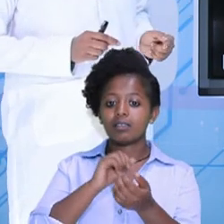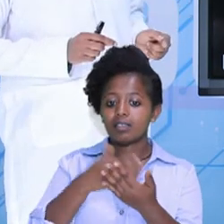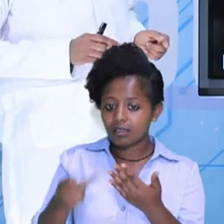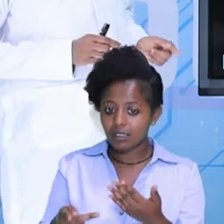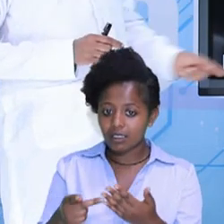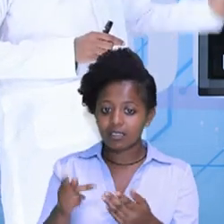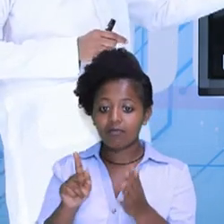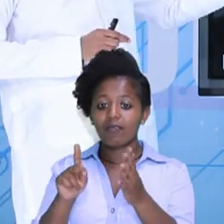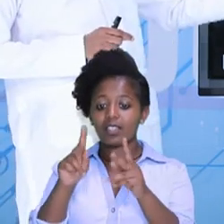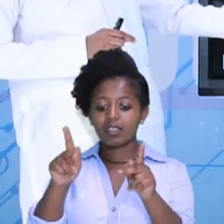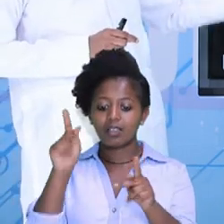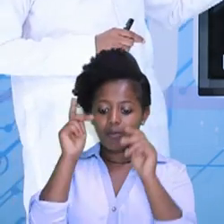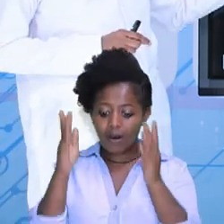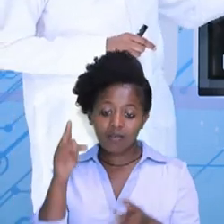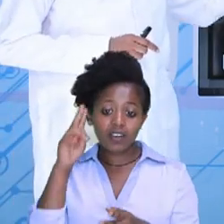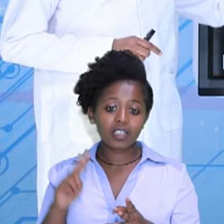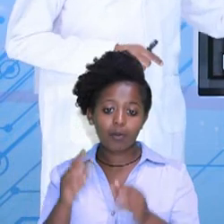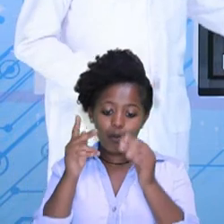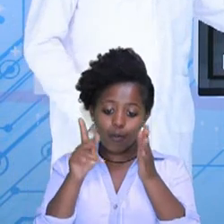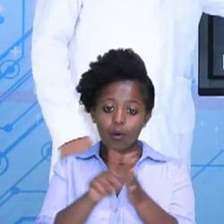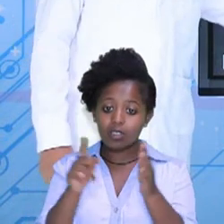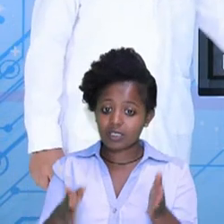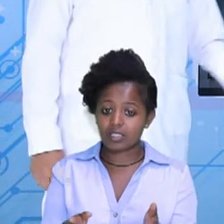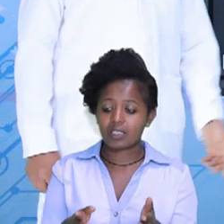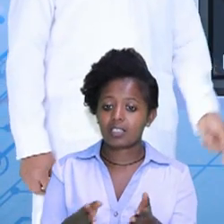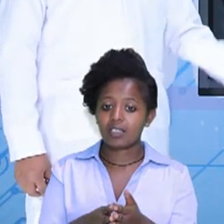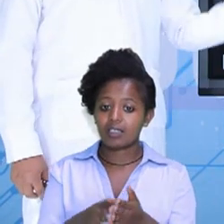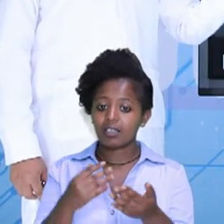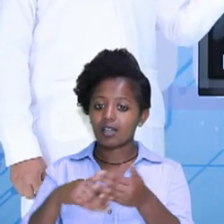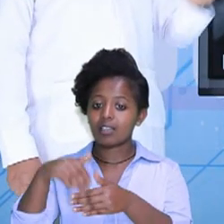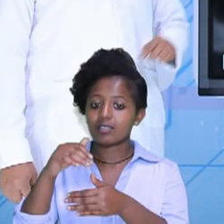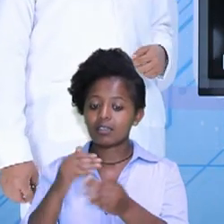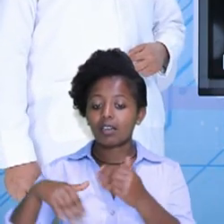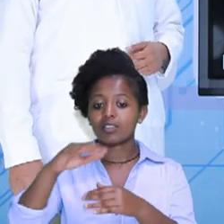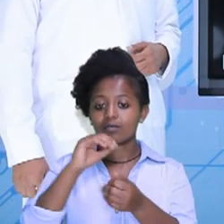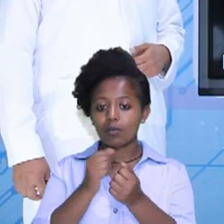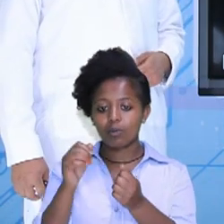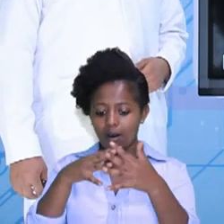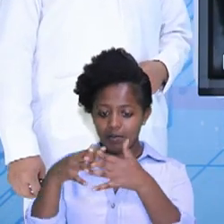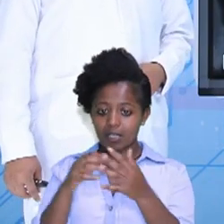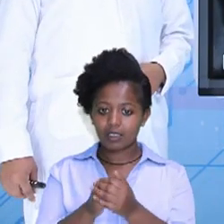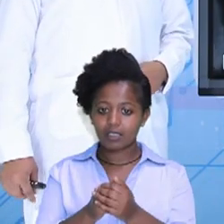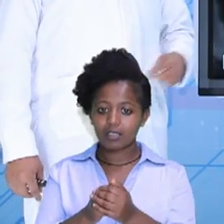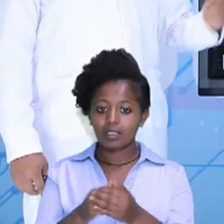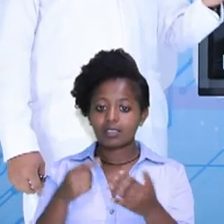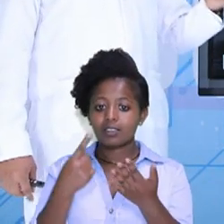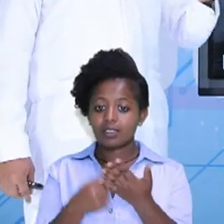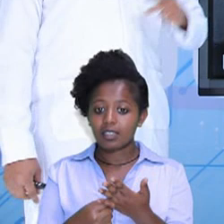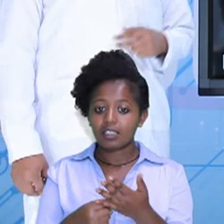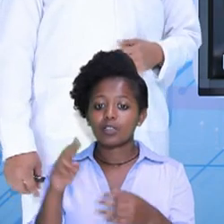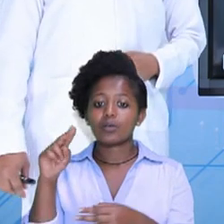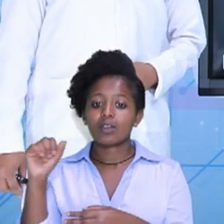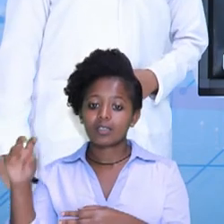Vietnamization policy that was due to heavy American laws and opposition rise from in America. Then